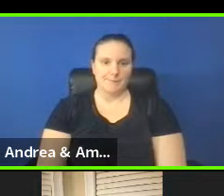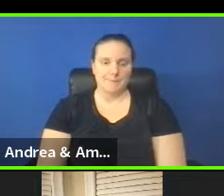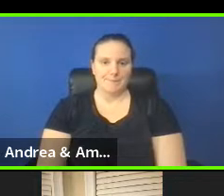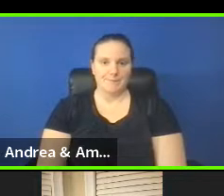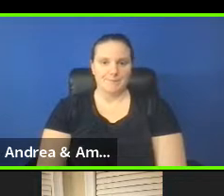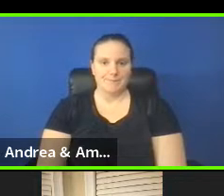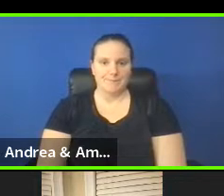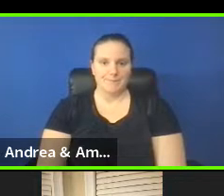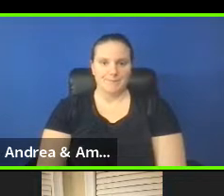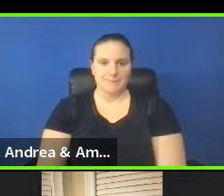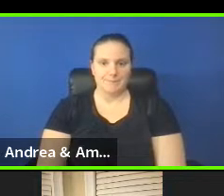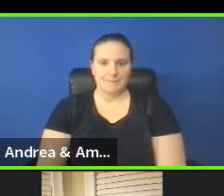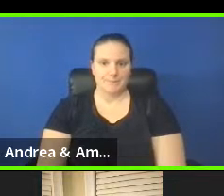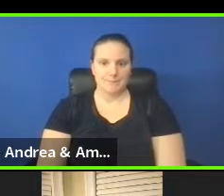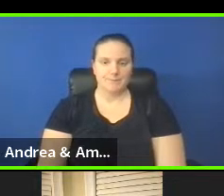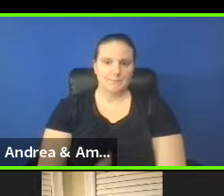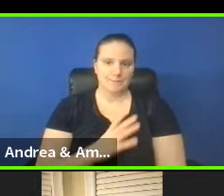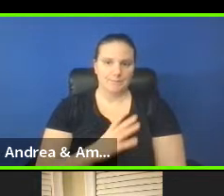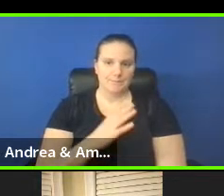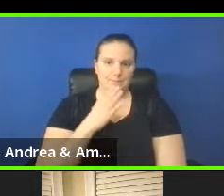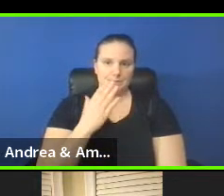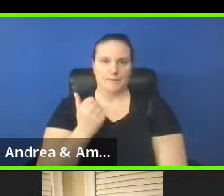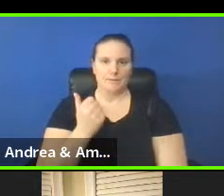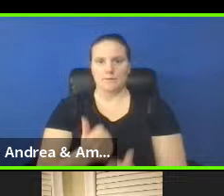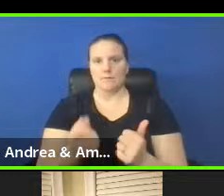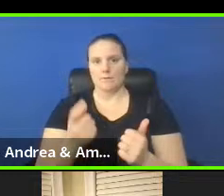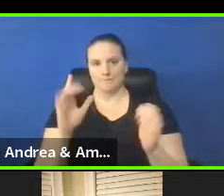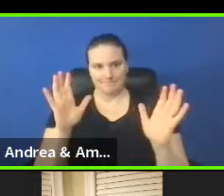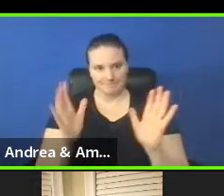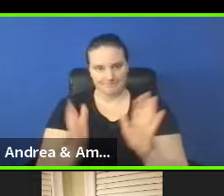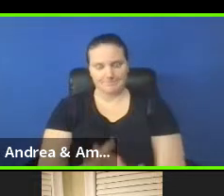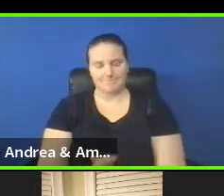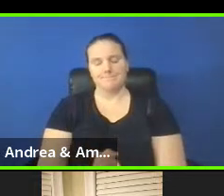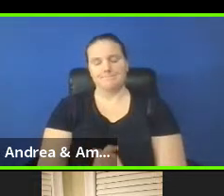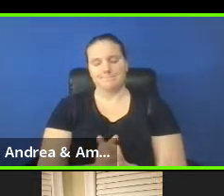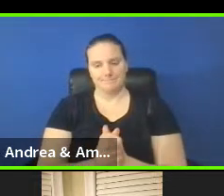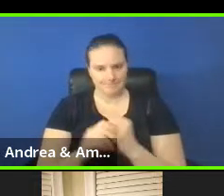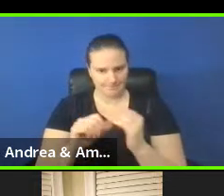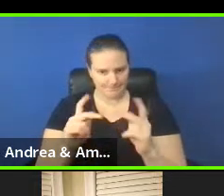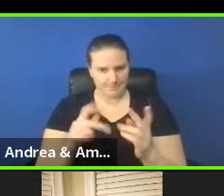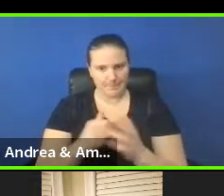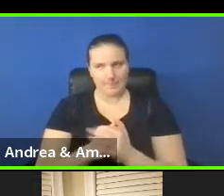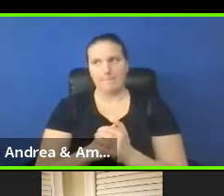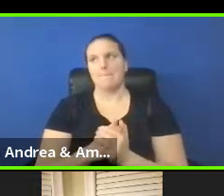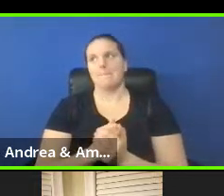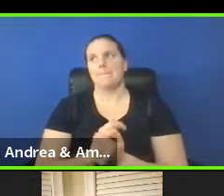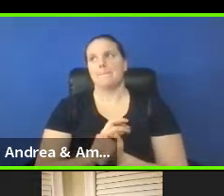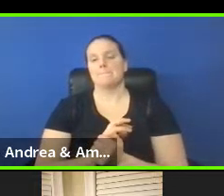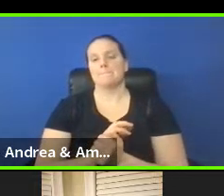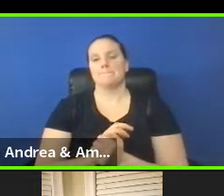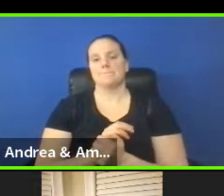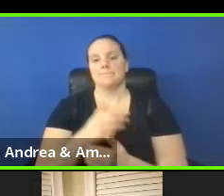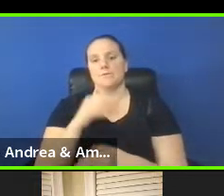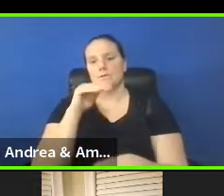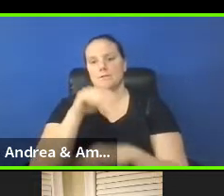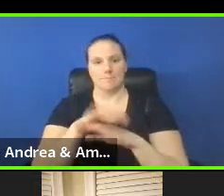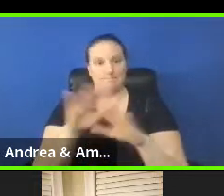Thank you. Thank you, everyone. All right. So good night.